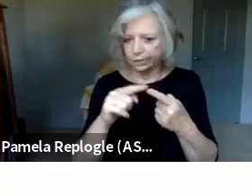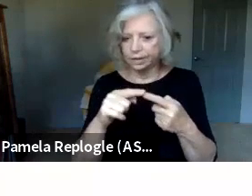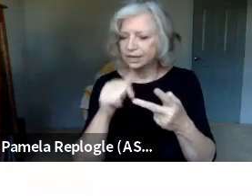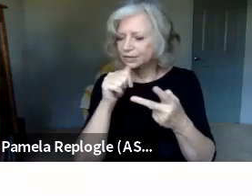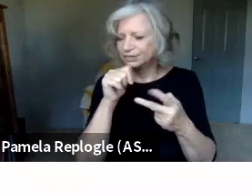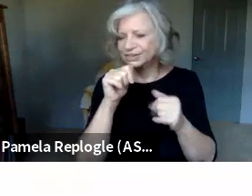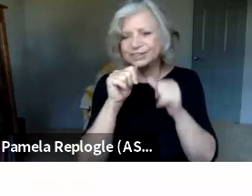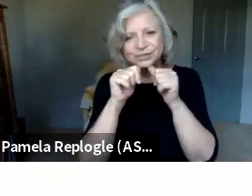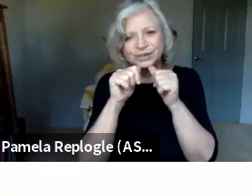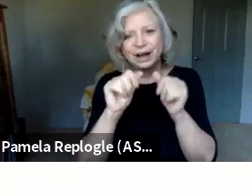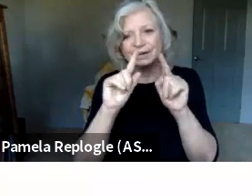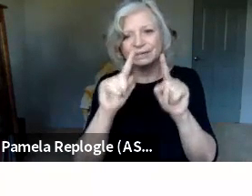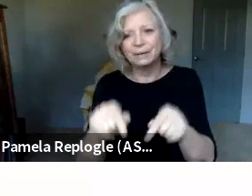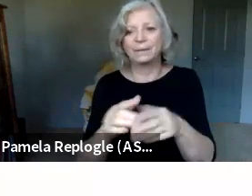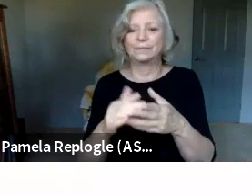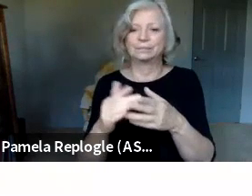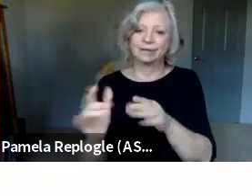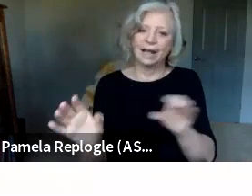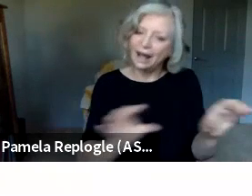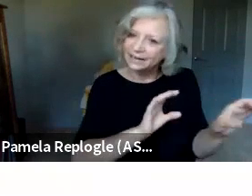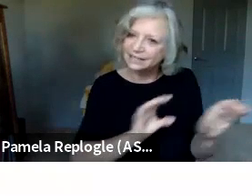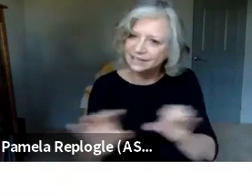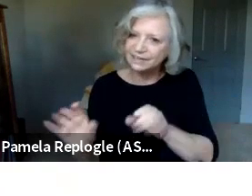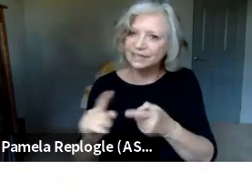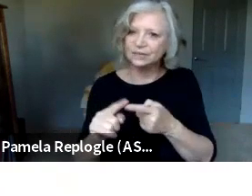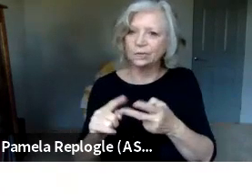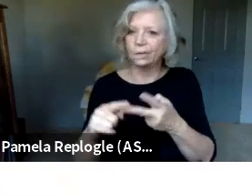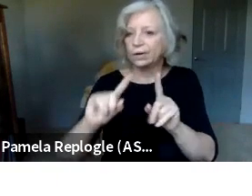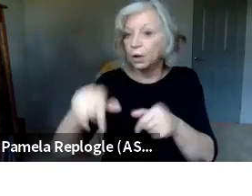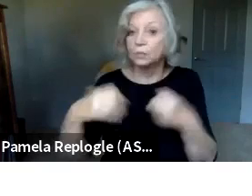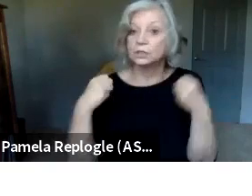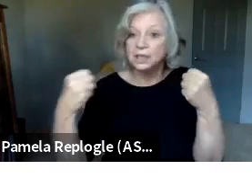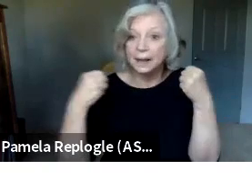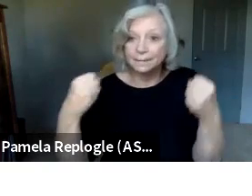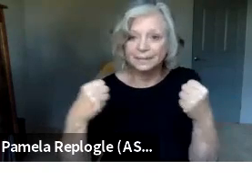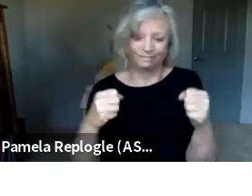participate in any activity or go to the gym if you're exercising, or